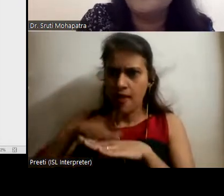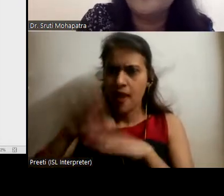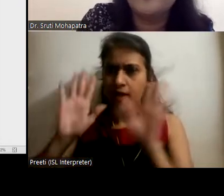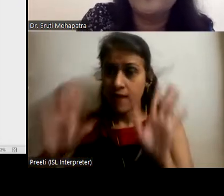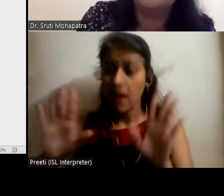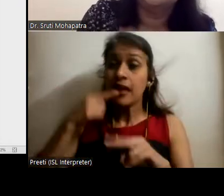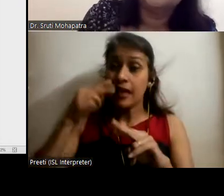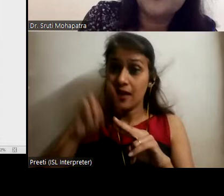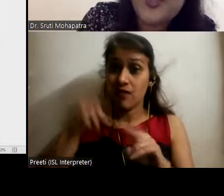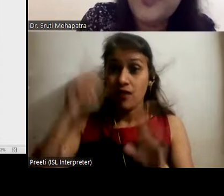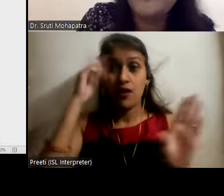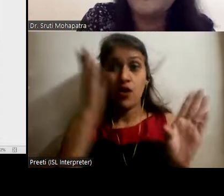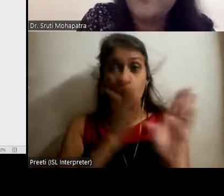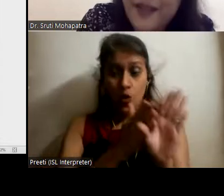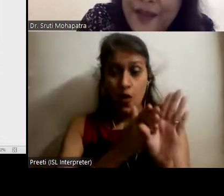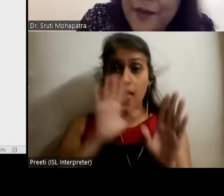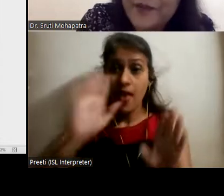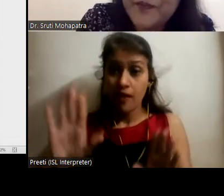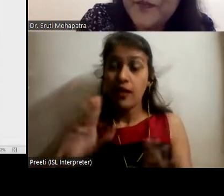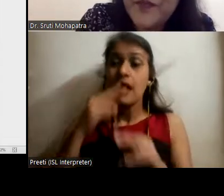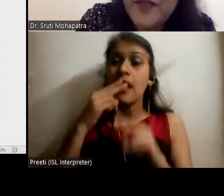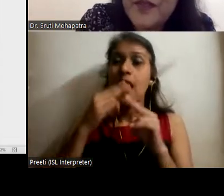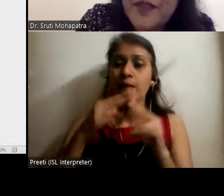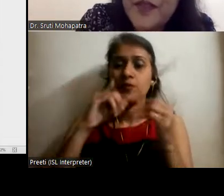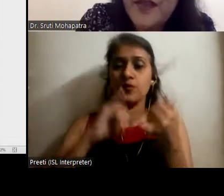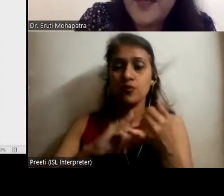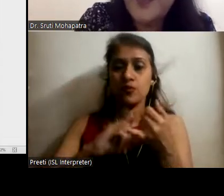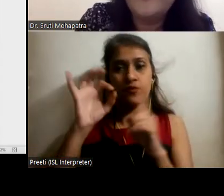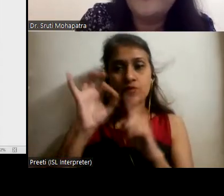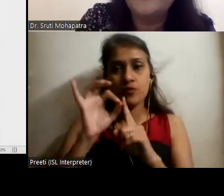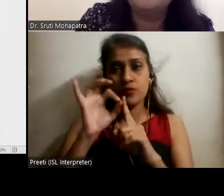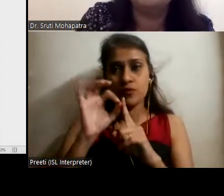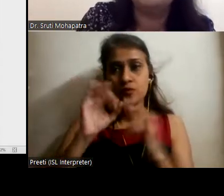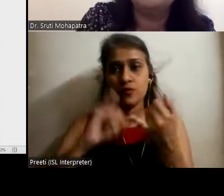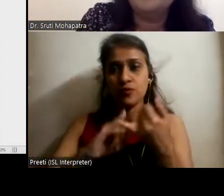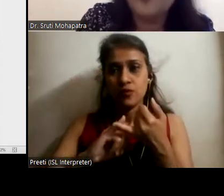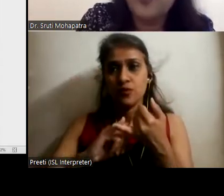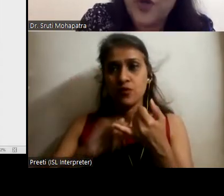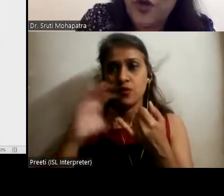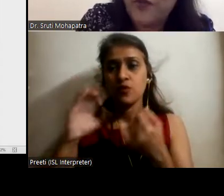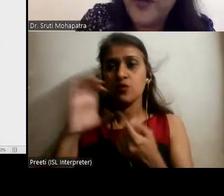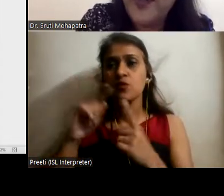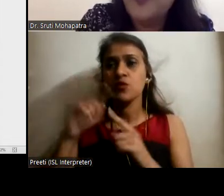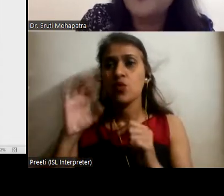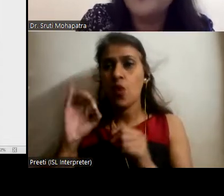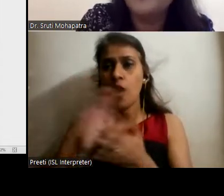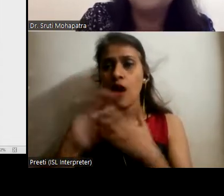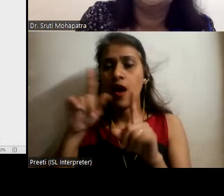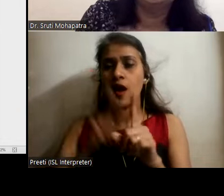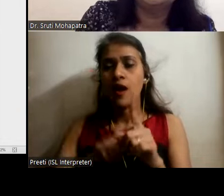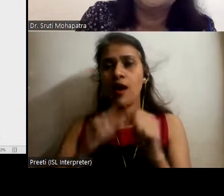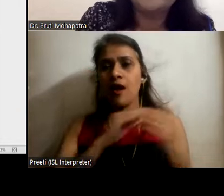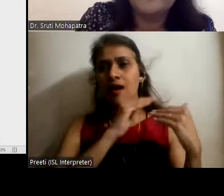understand a word called social hierarchy. See, hierarchy, we know when we go to a corporate house, we